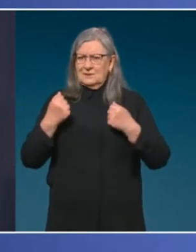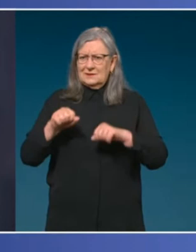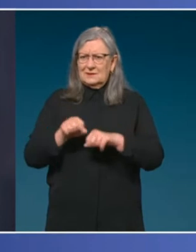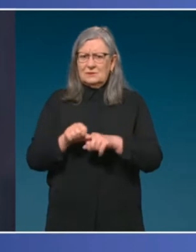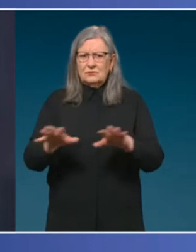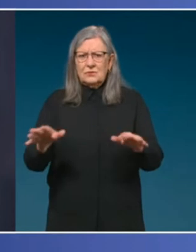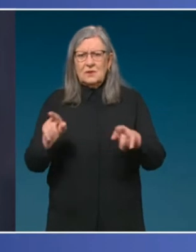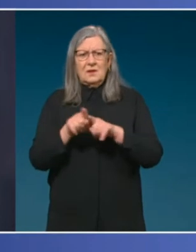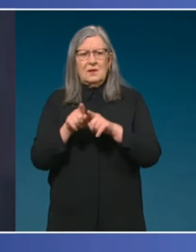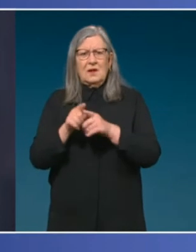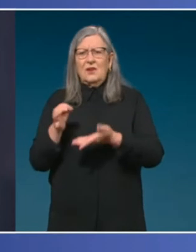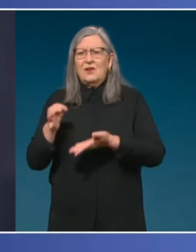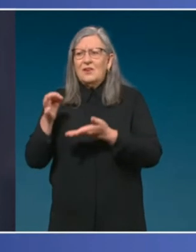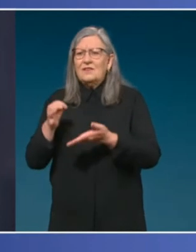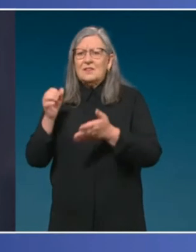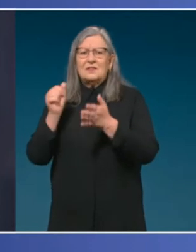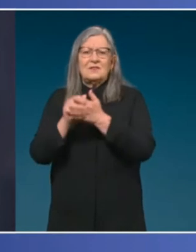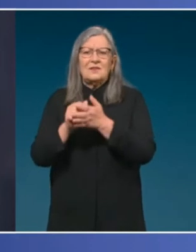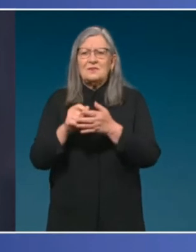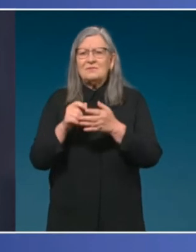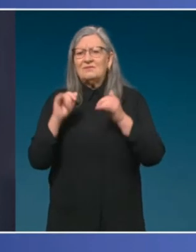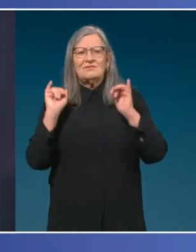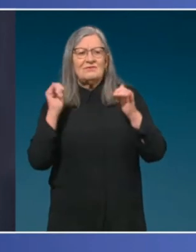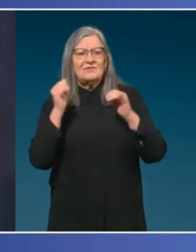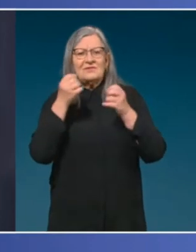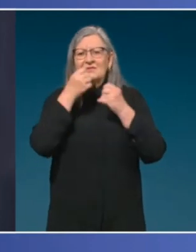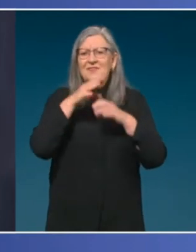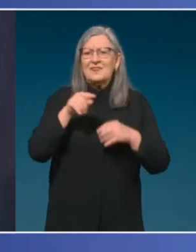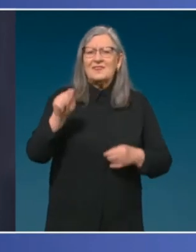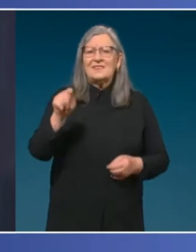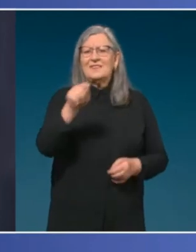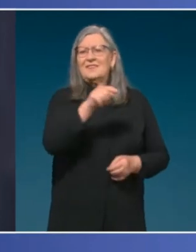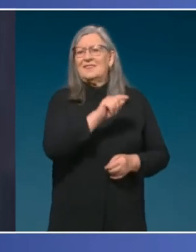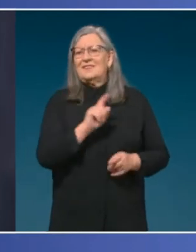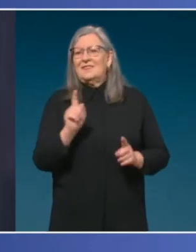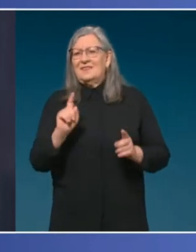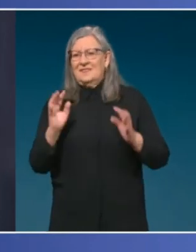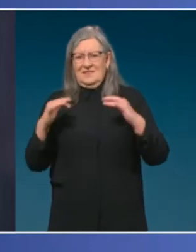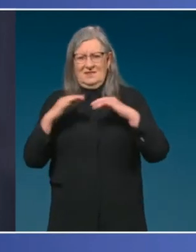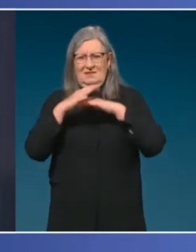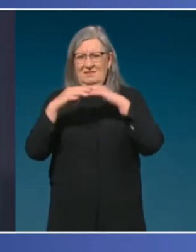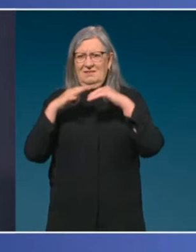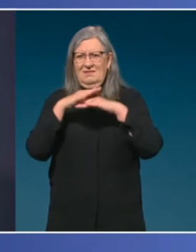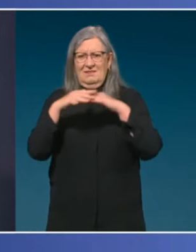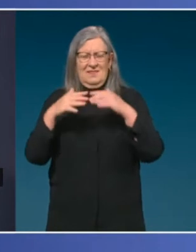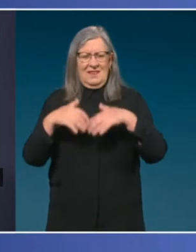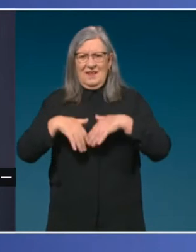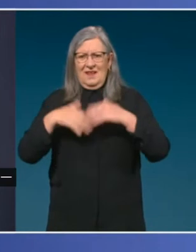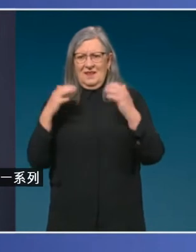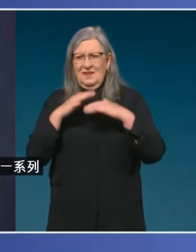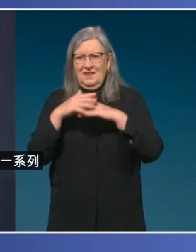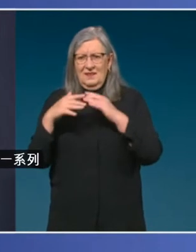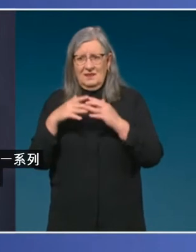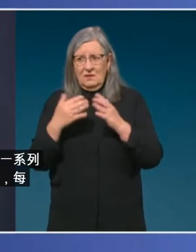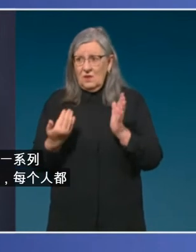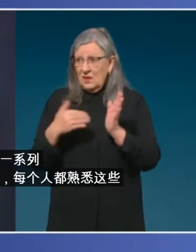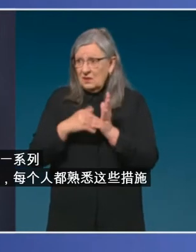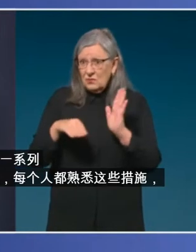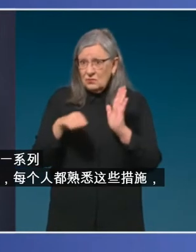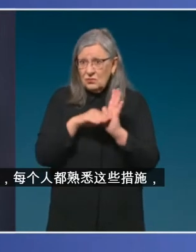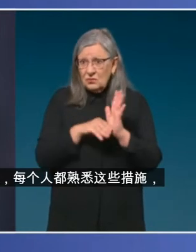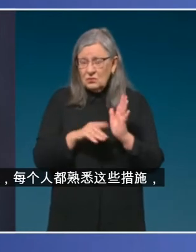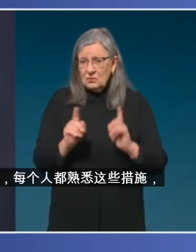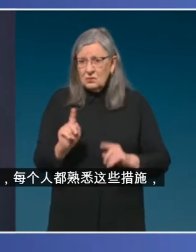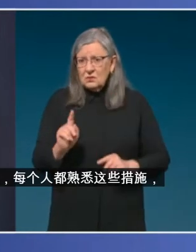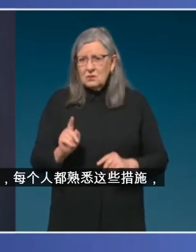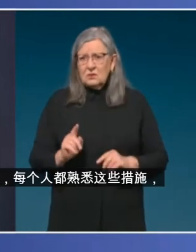funerals? Mask wearing, will that be lasting longer now as a result? So I think we've had a series of mitigation measures